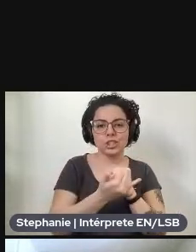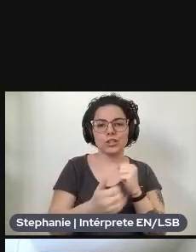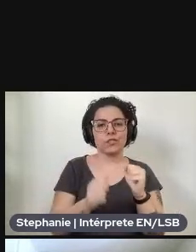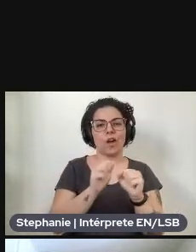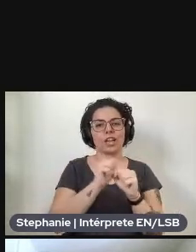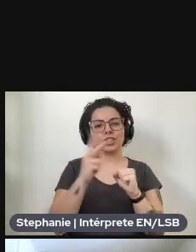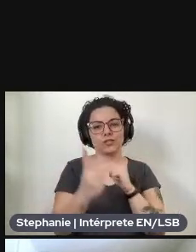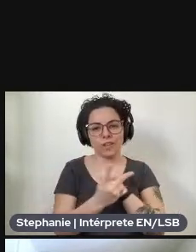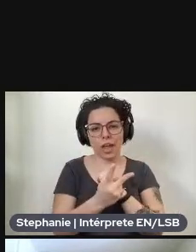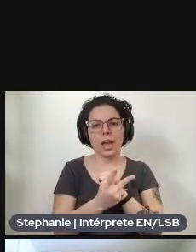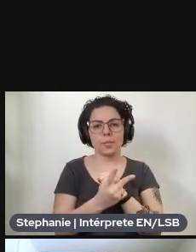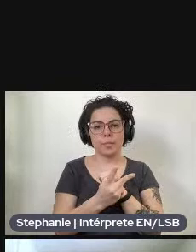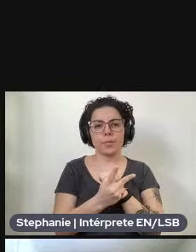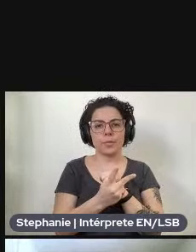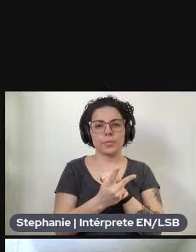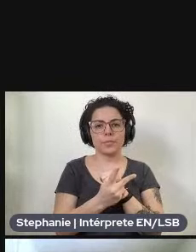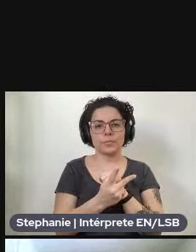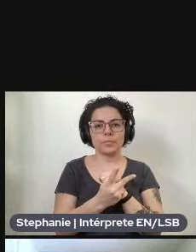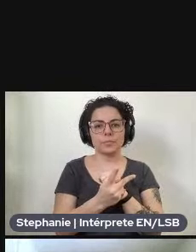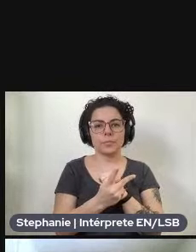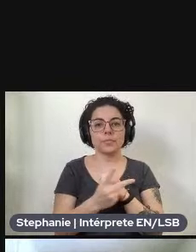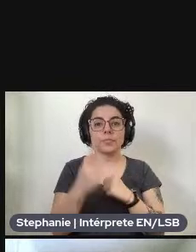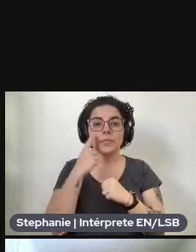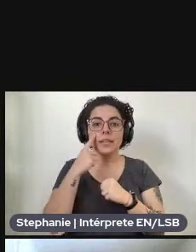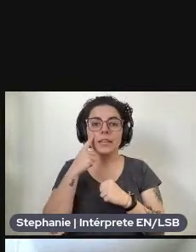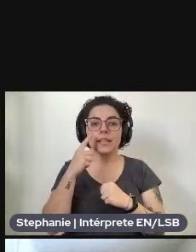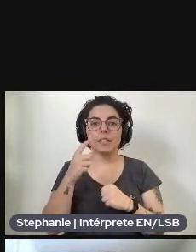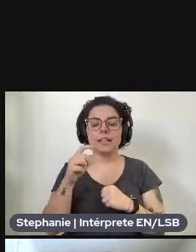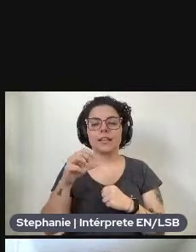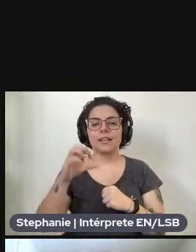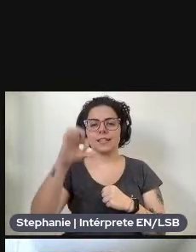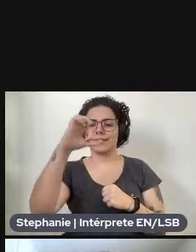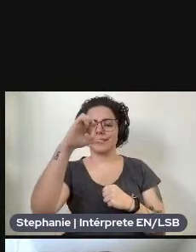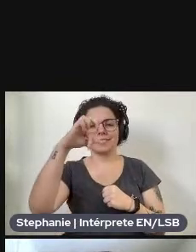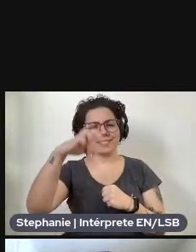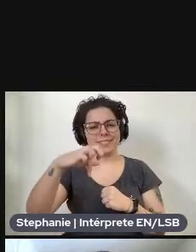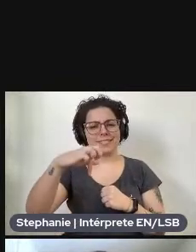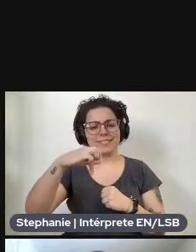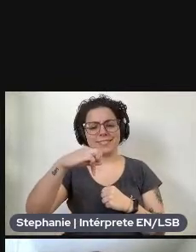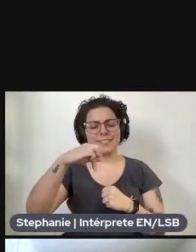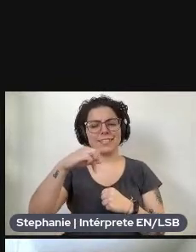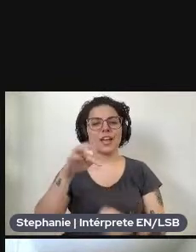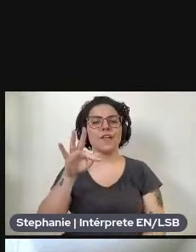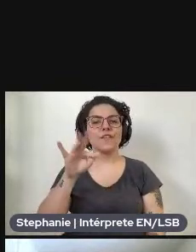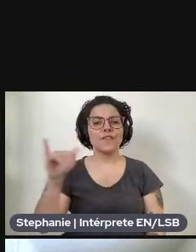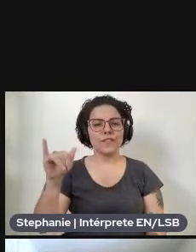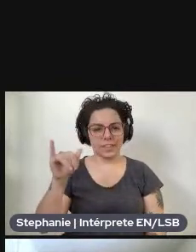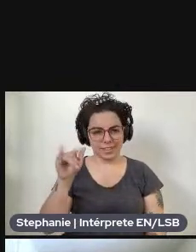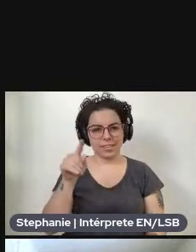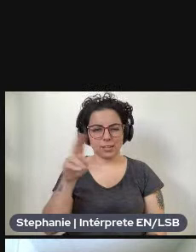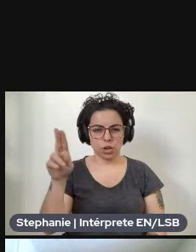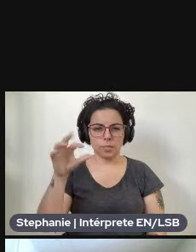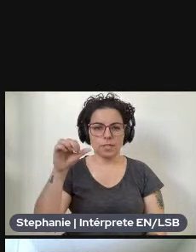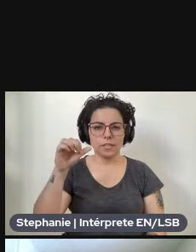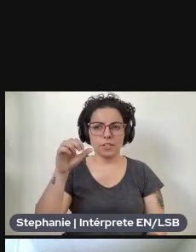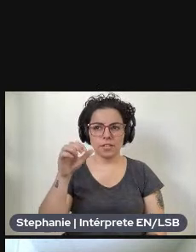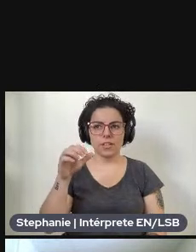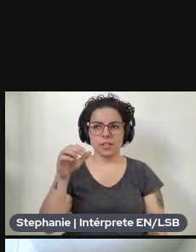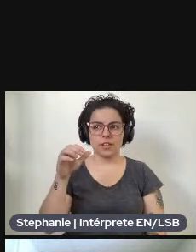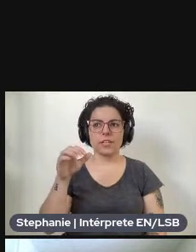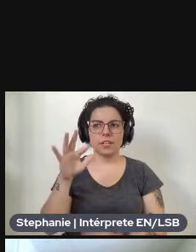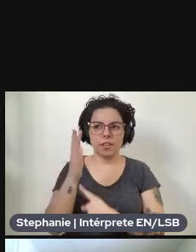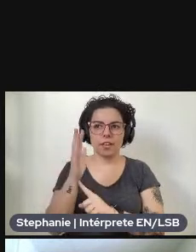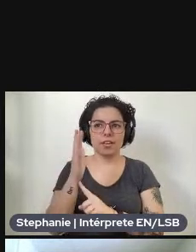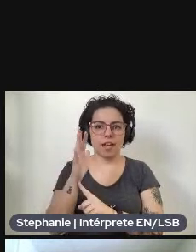Phi, which you see here, are functions. That is relational grammatical